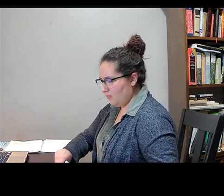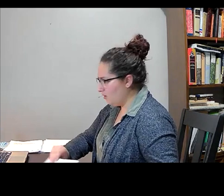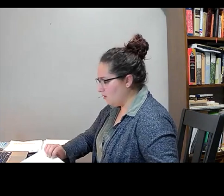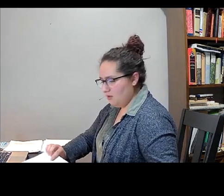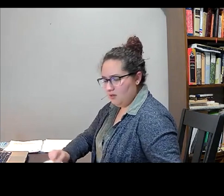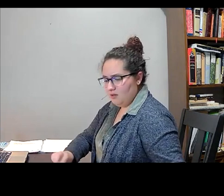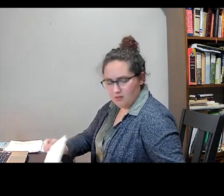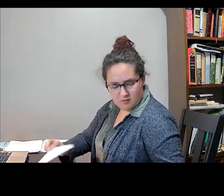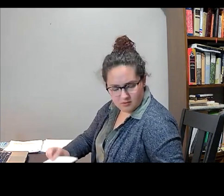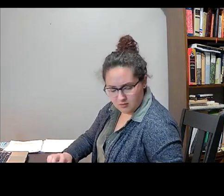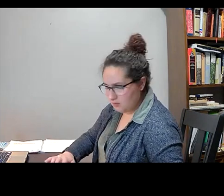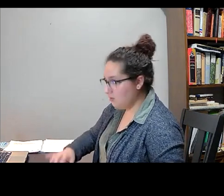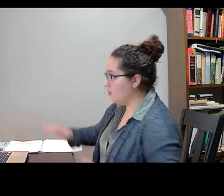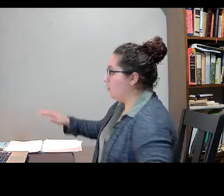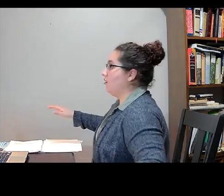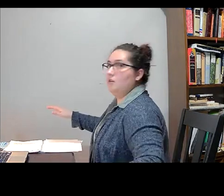to do.